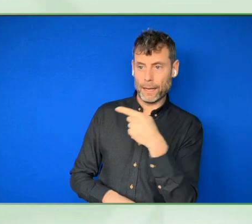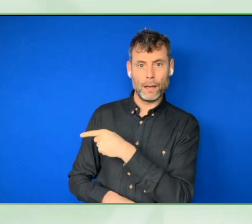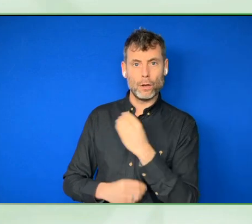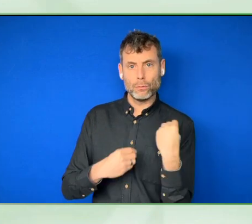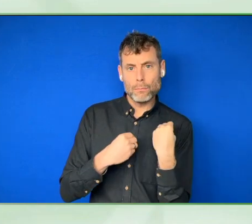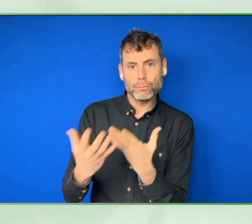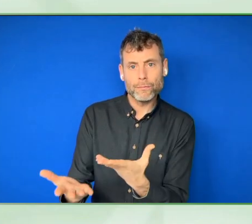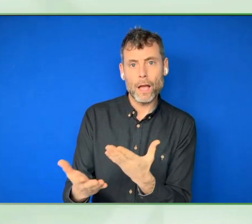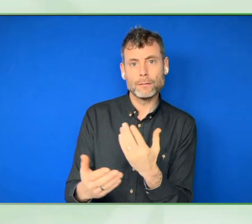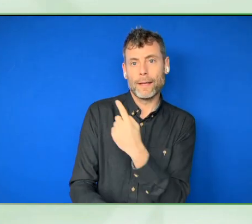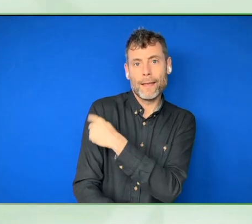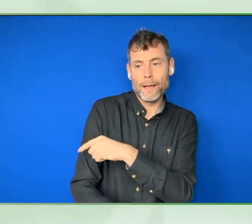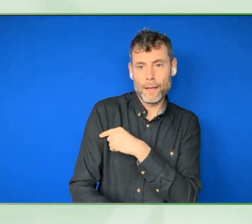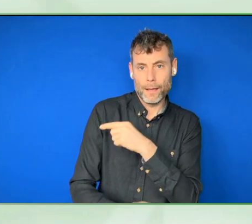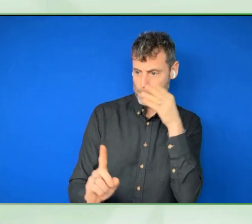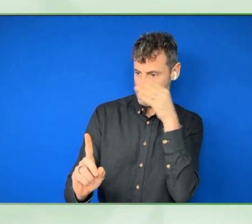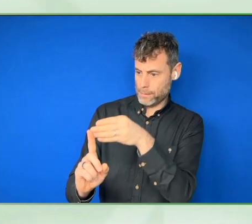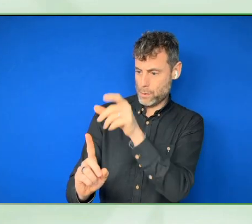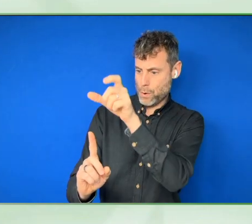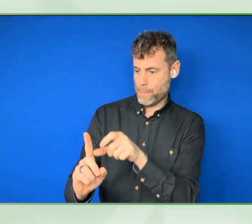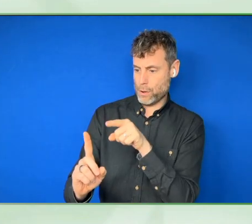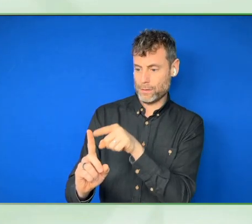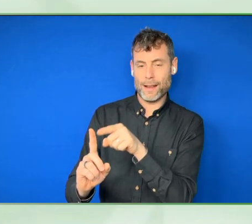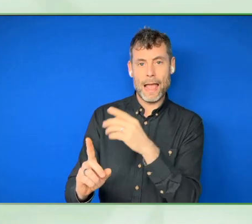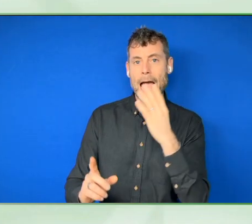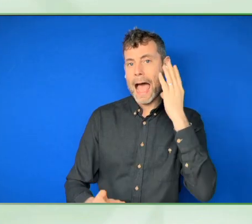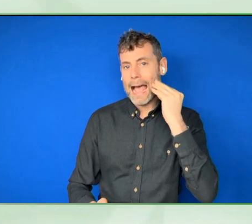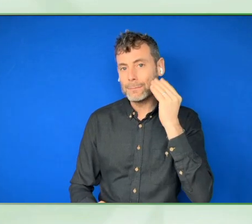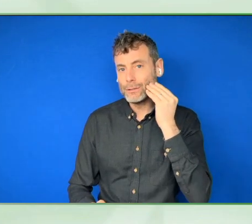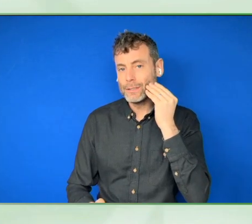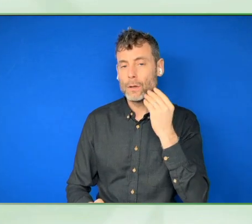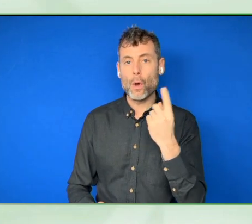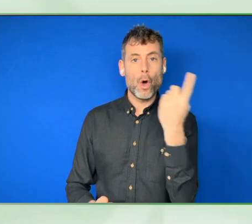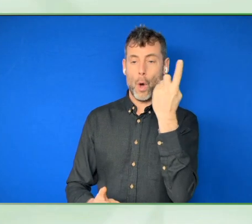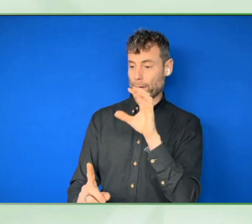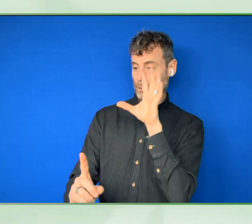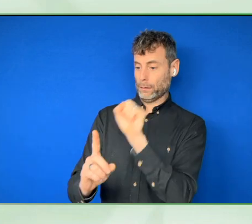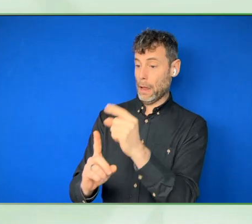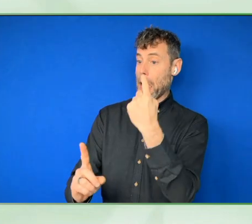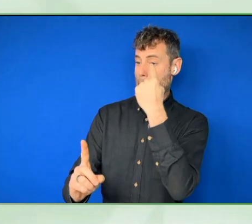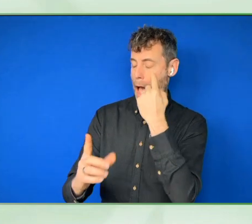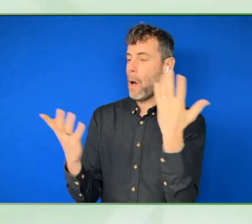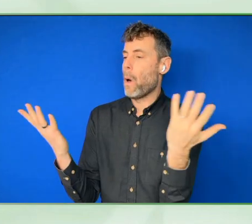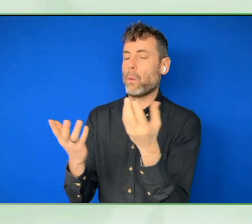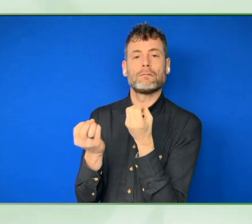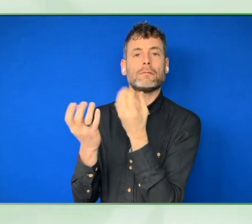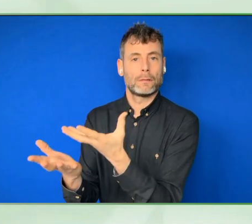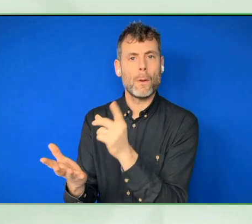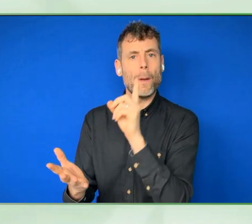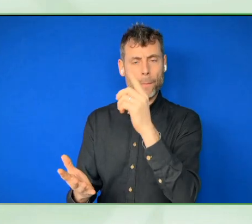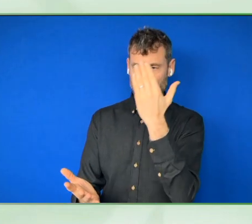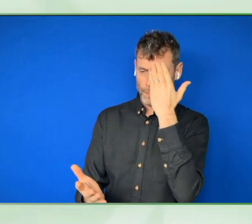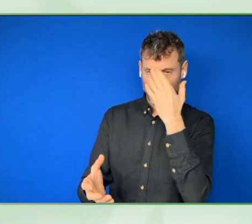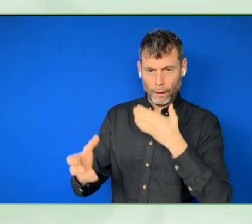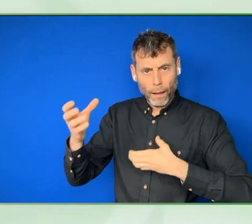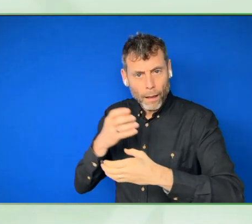more than just the initial diagnosis. So thank you for that. And perhaps a follow-up for yourself or Dr. Khan. So we heard